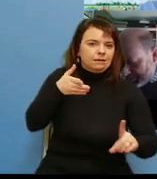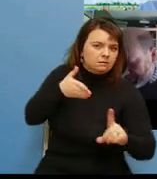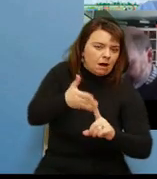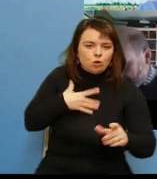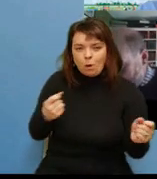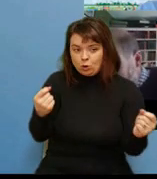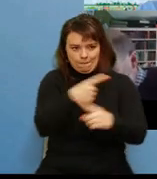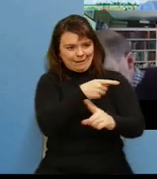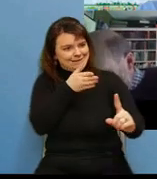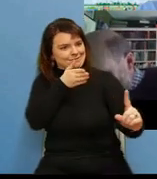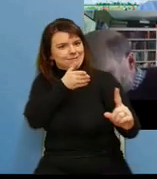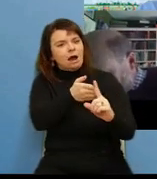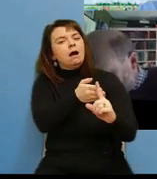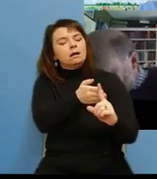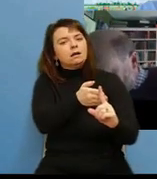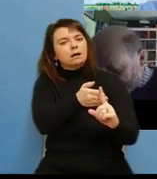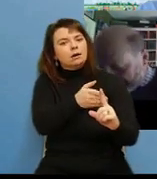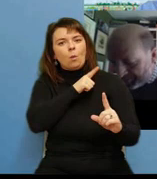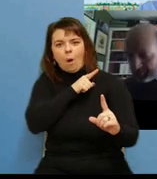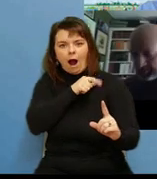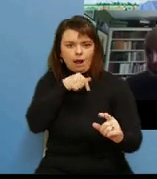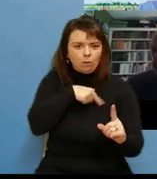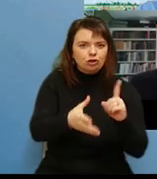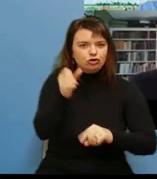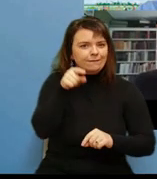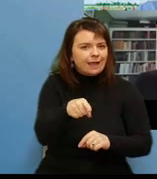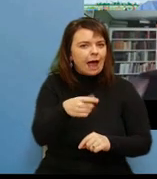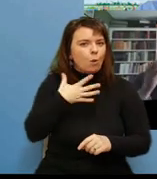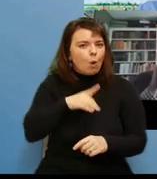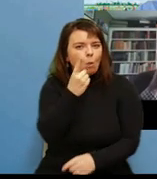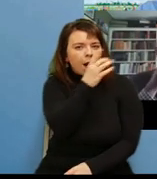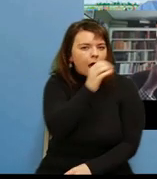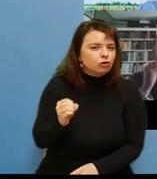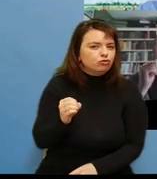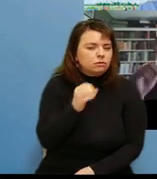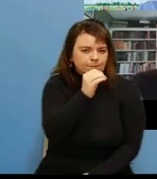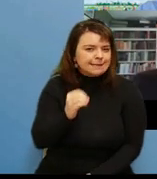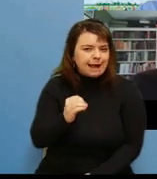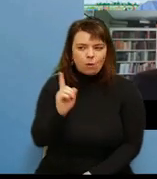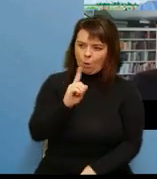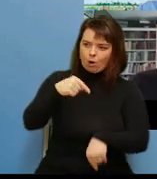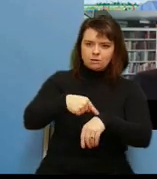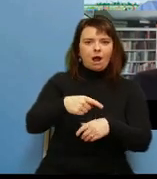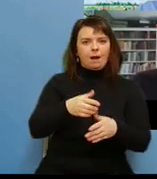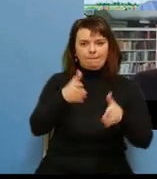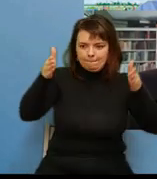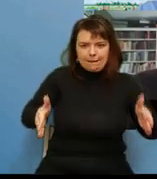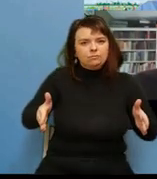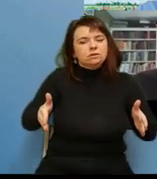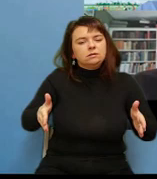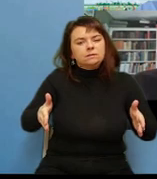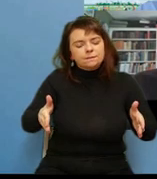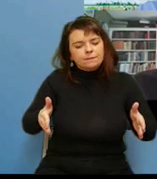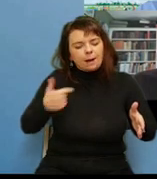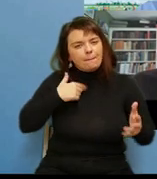hackneyed phrase, that we do report as well on actually 100% achievement of the whole cohort over a period of time.